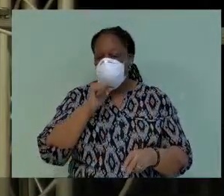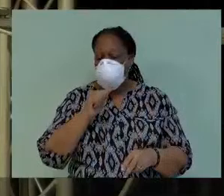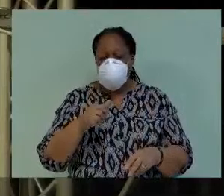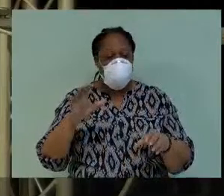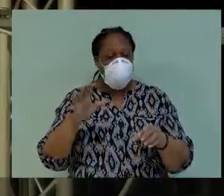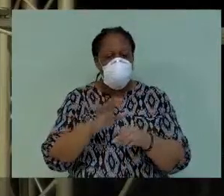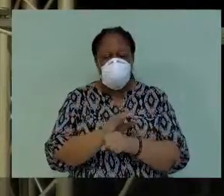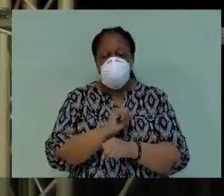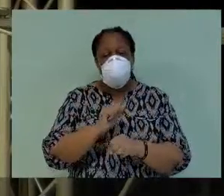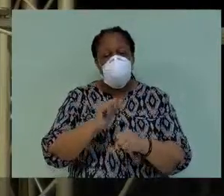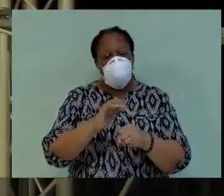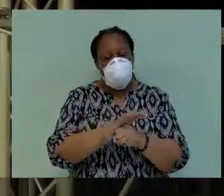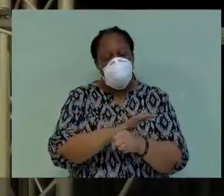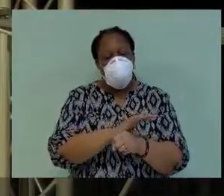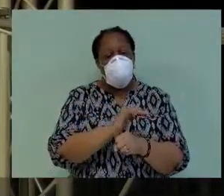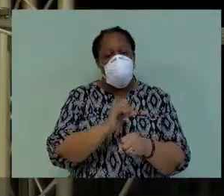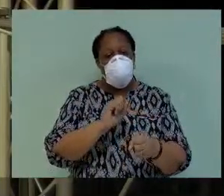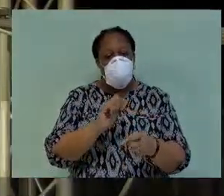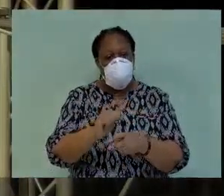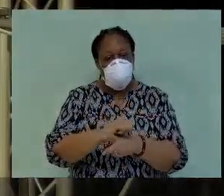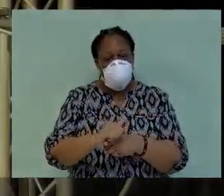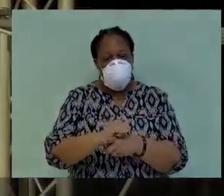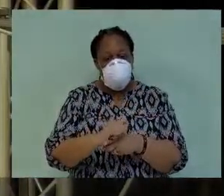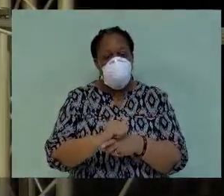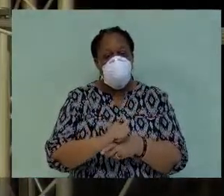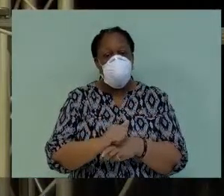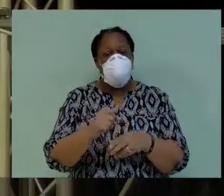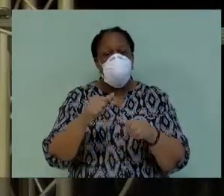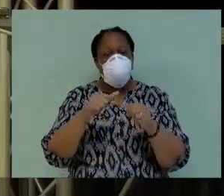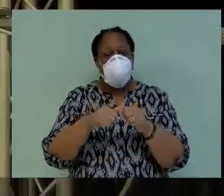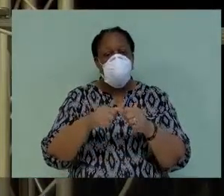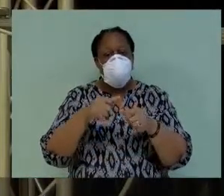they are required in order to remain fit.